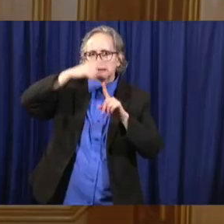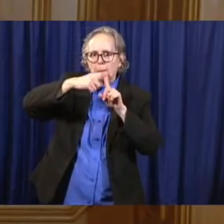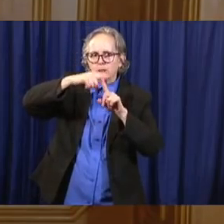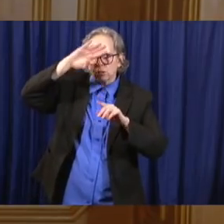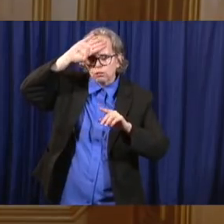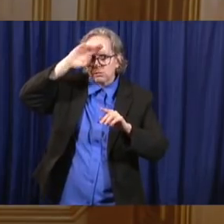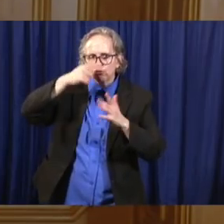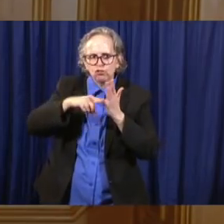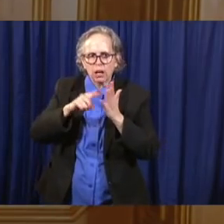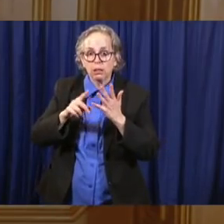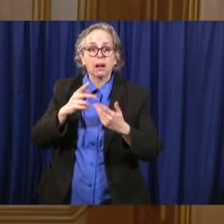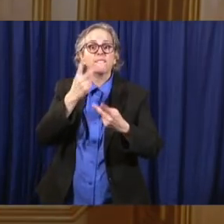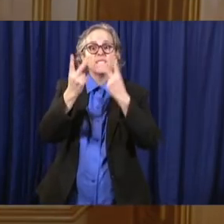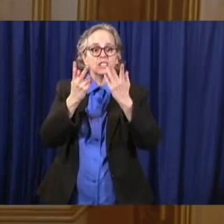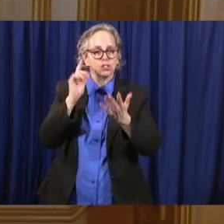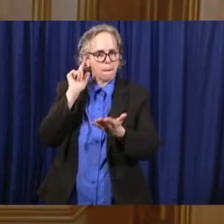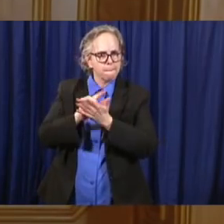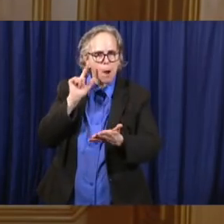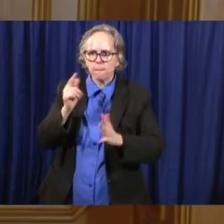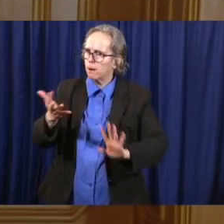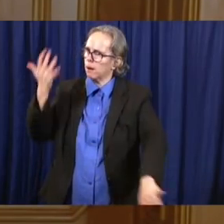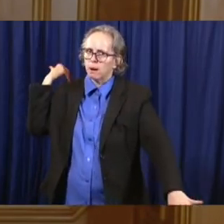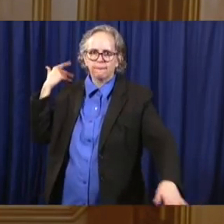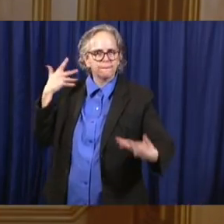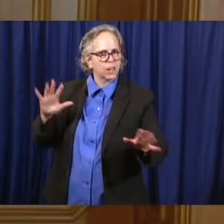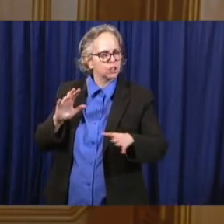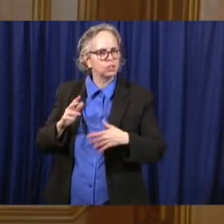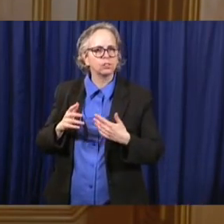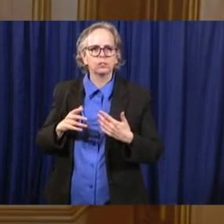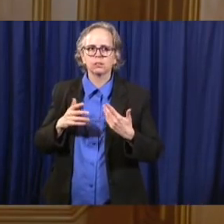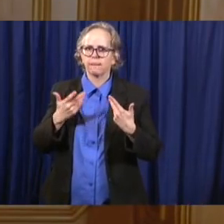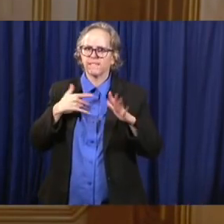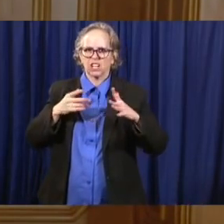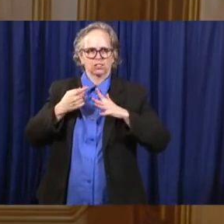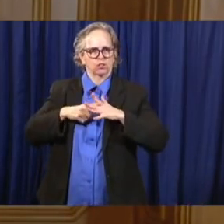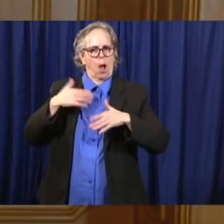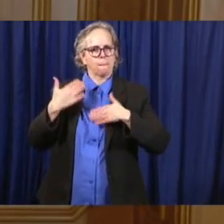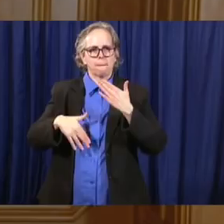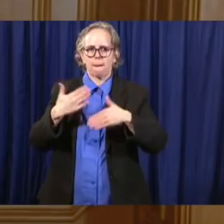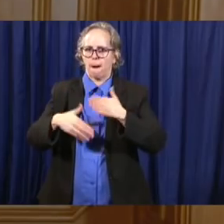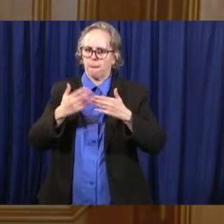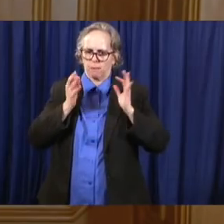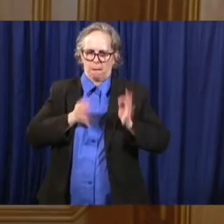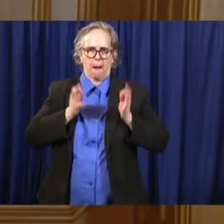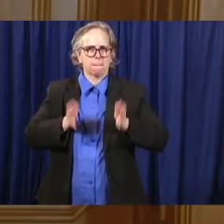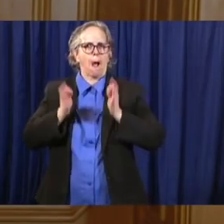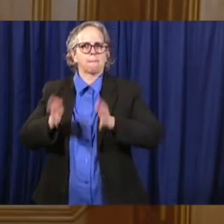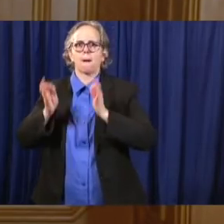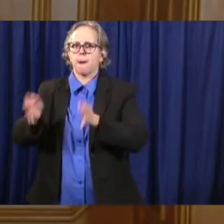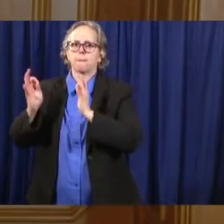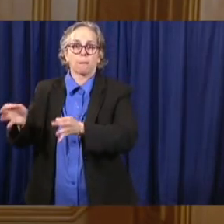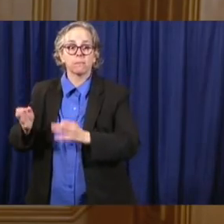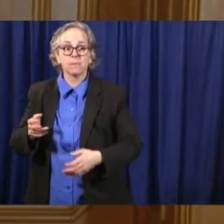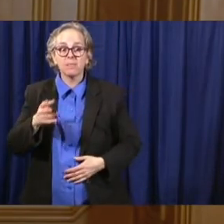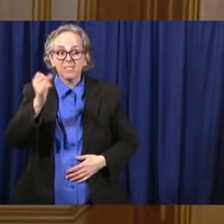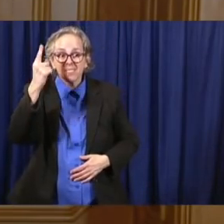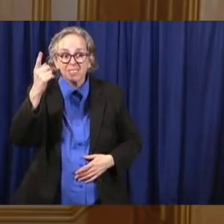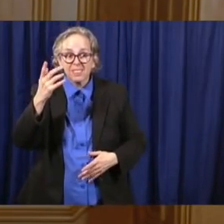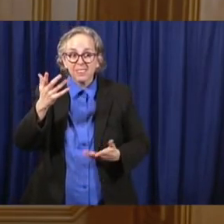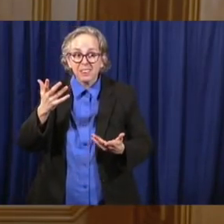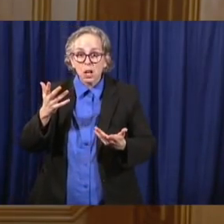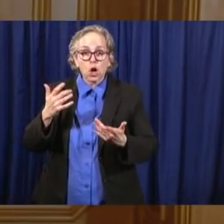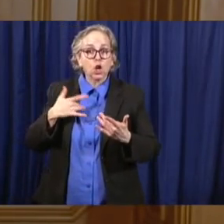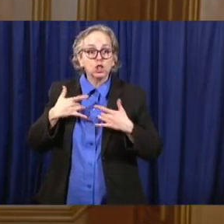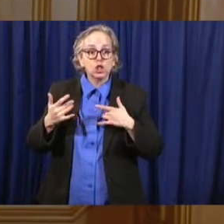coming into the prison some time ago. But if there are specific concerns, certainly